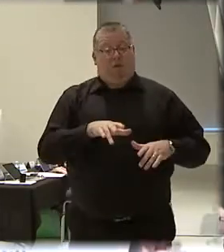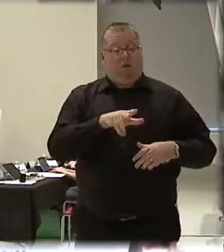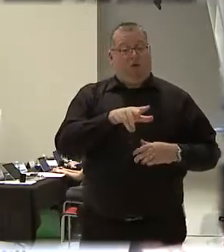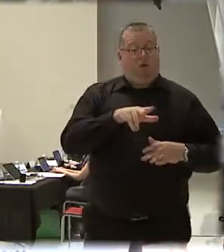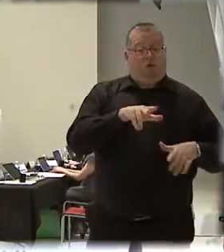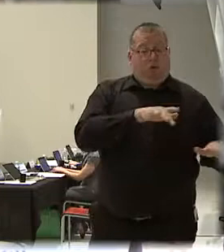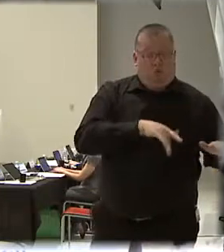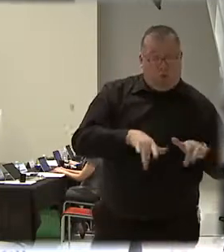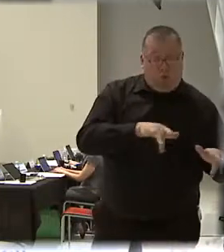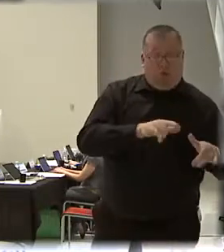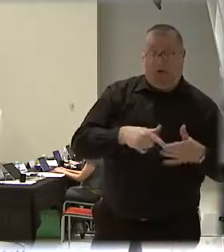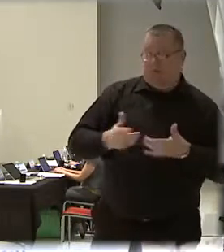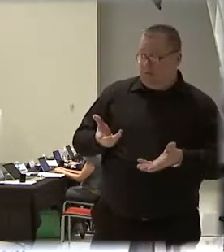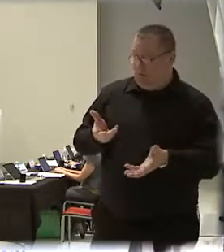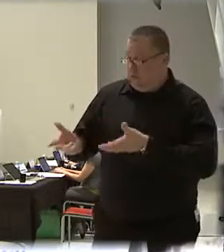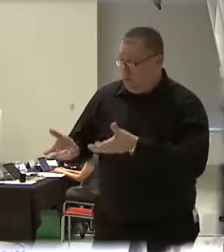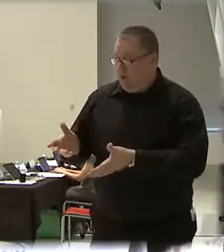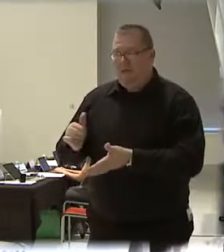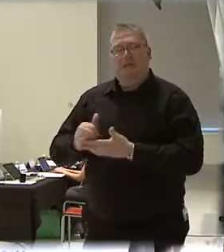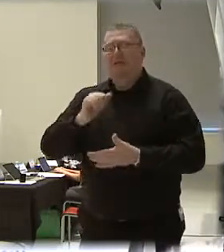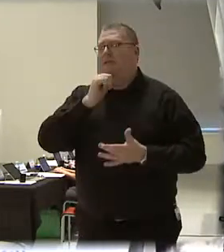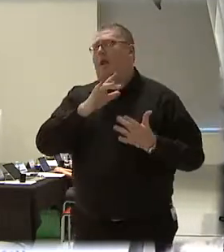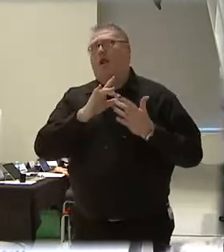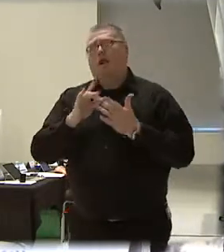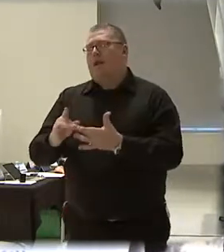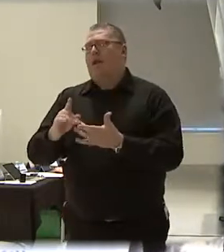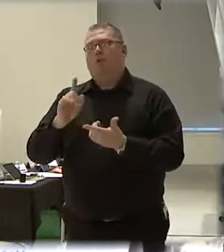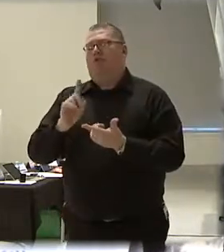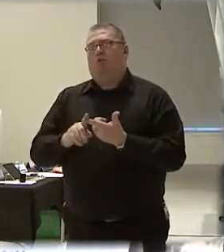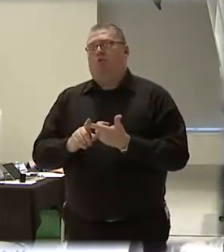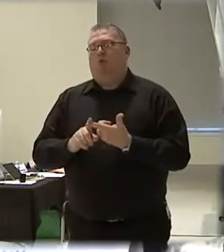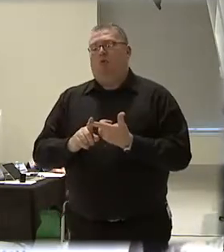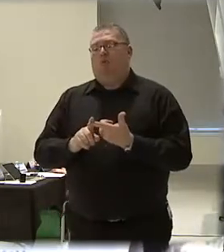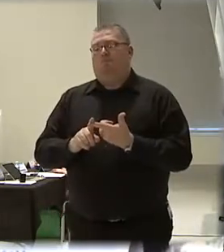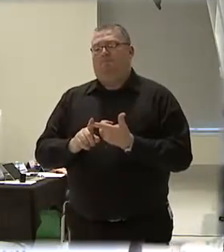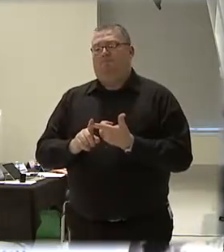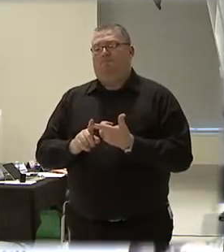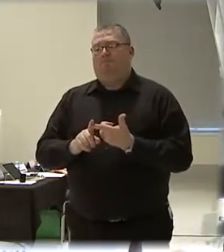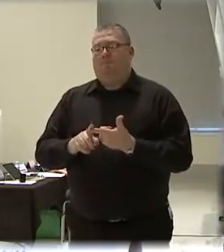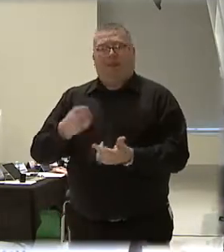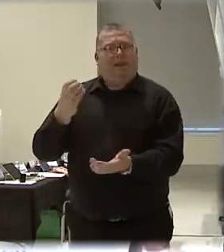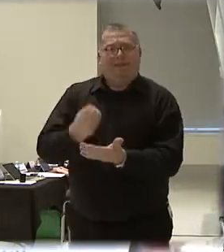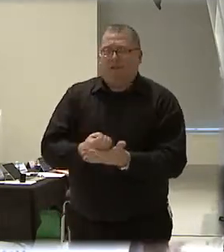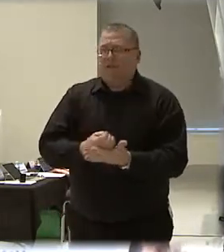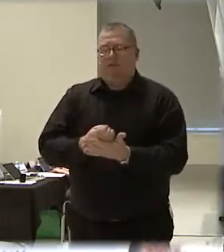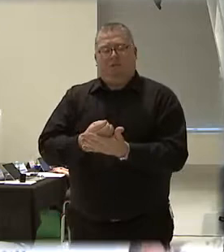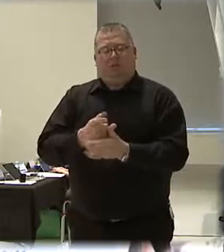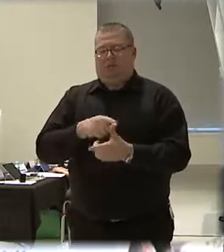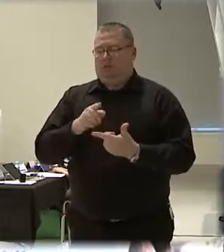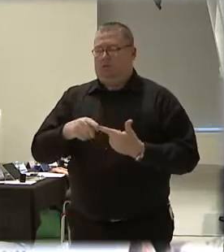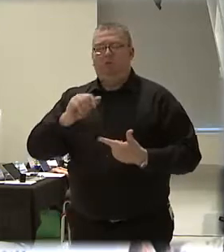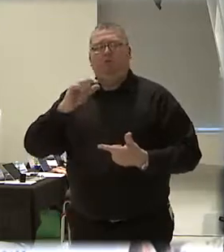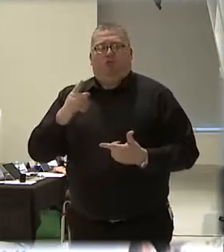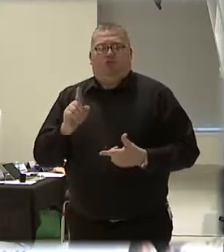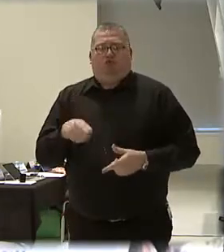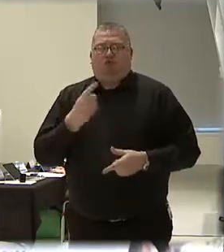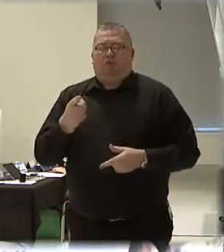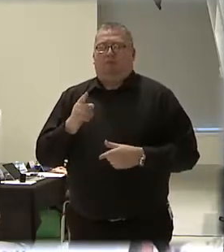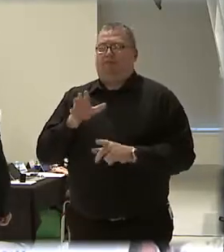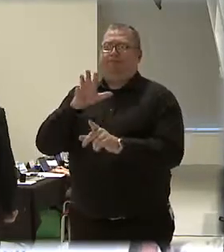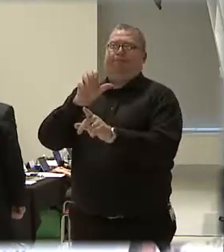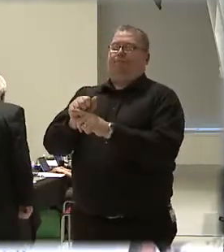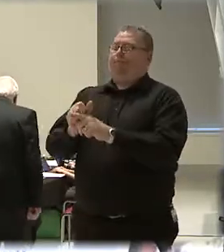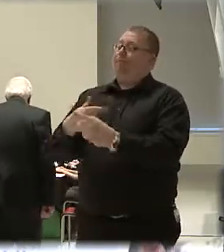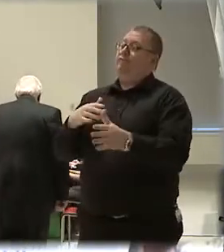recordings of interactions that don't lead to a case, that aren't evidentiary, or that just merely capture